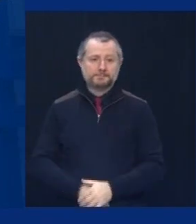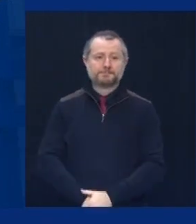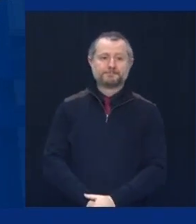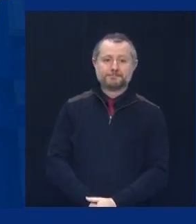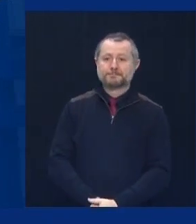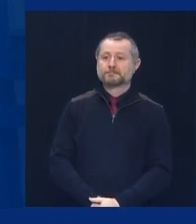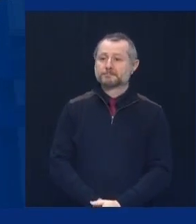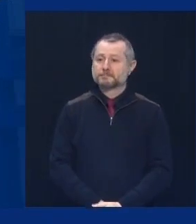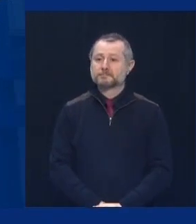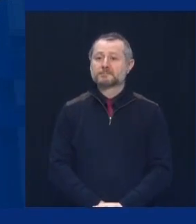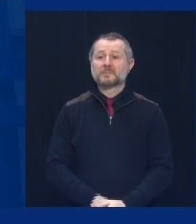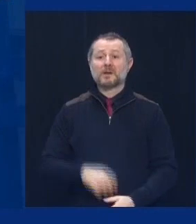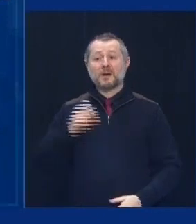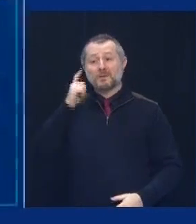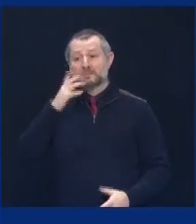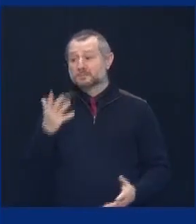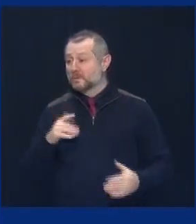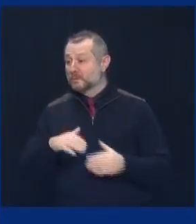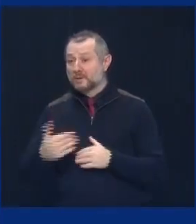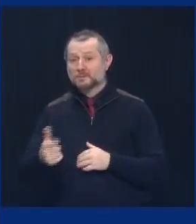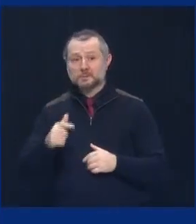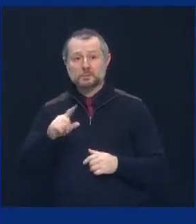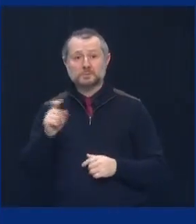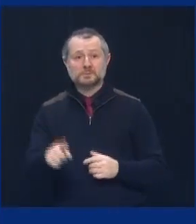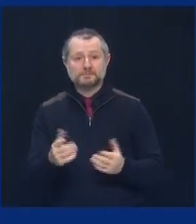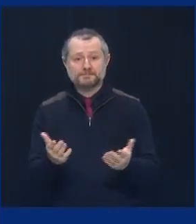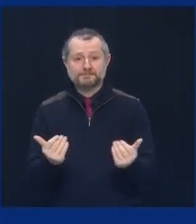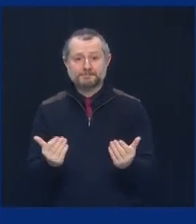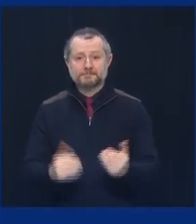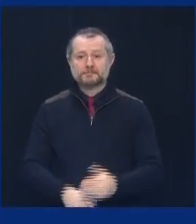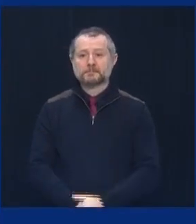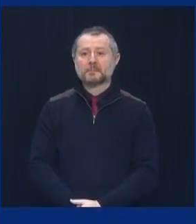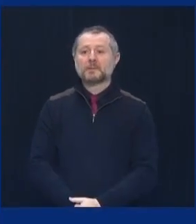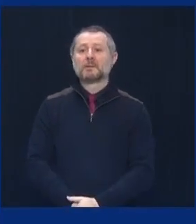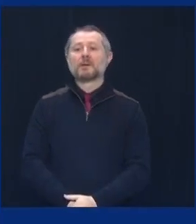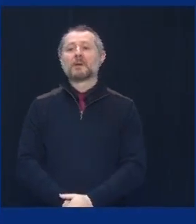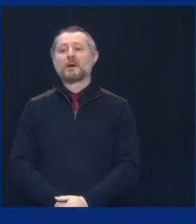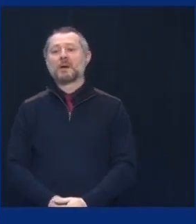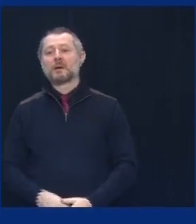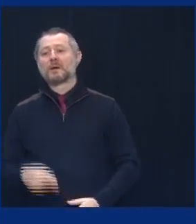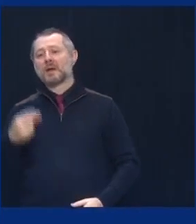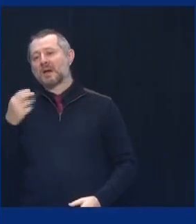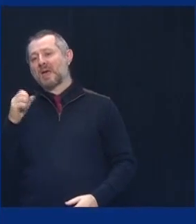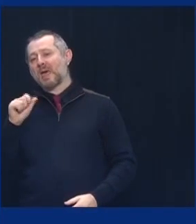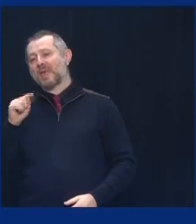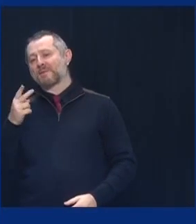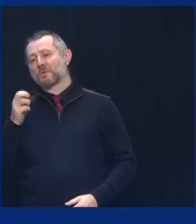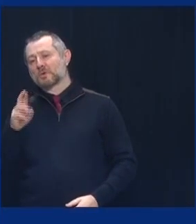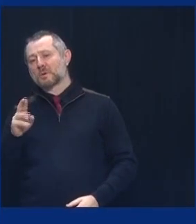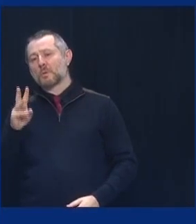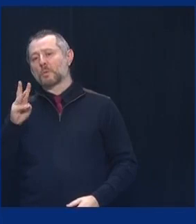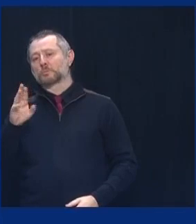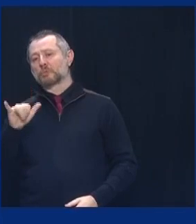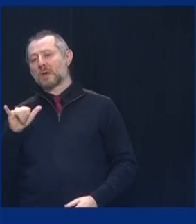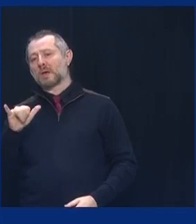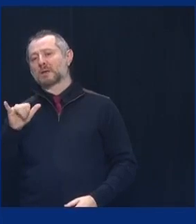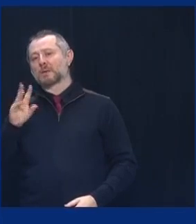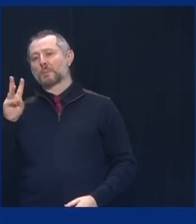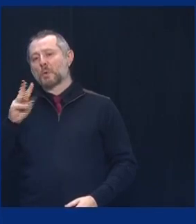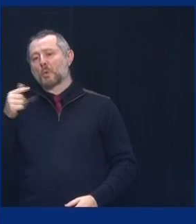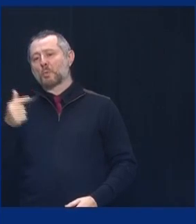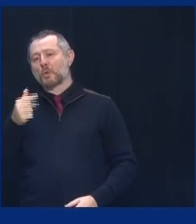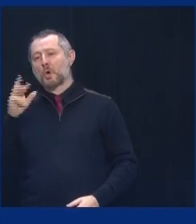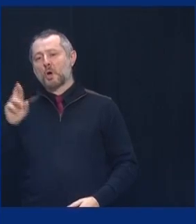Next question, operator. Governor, you now have Heather Lai from WGRZ. Heather, your line is now open. Please unmute your